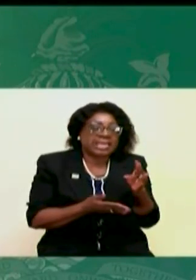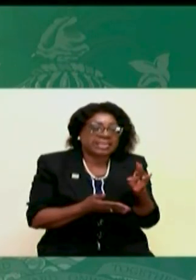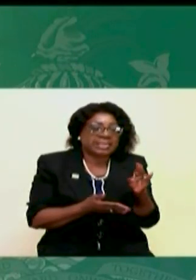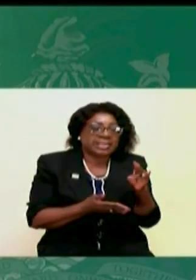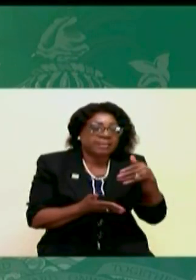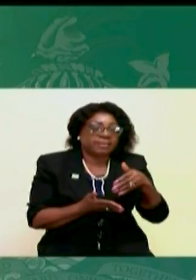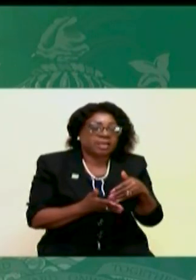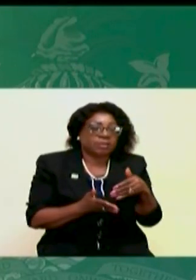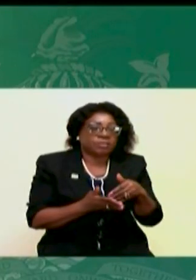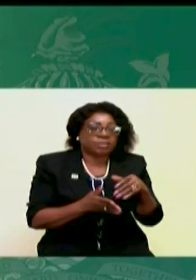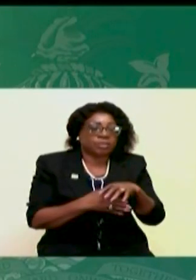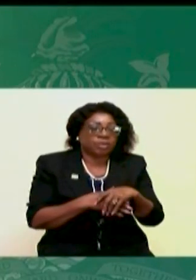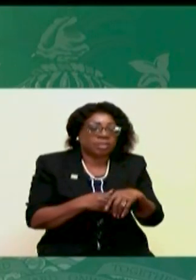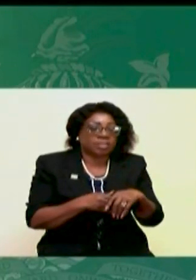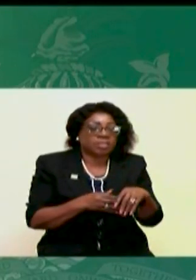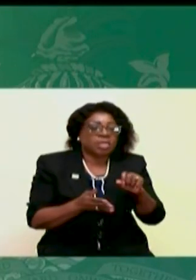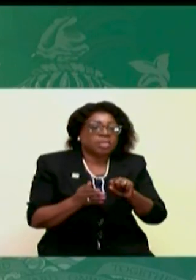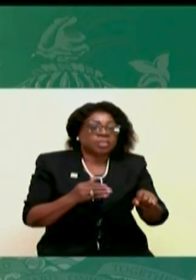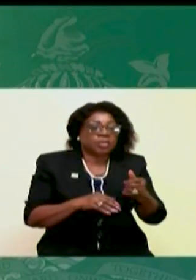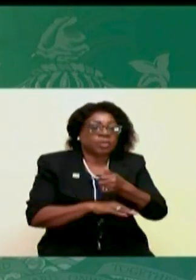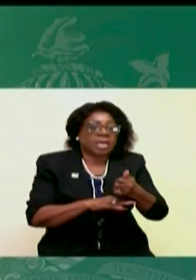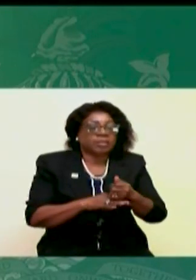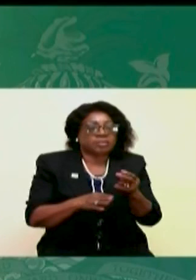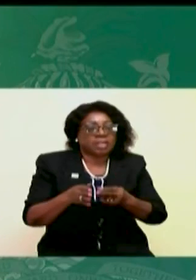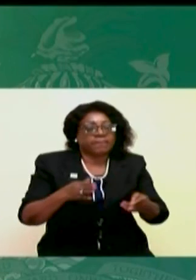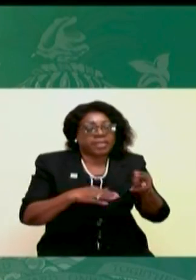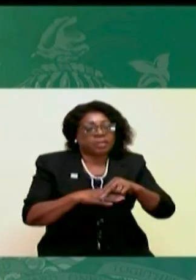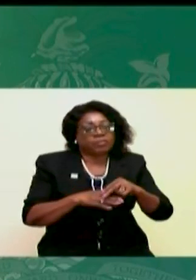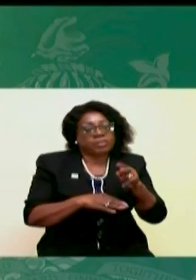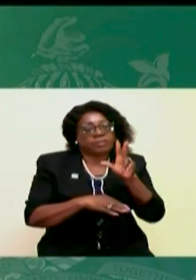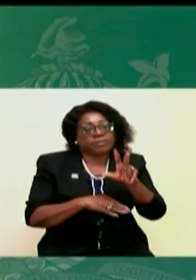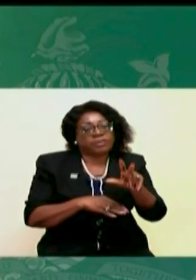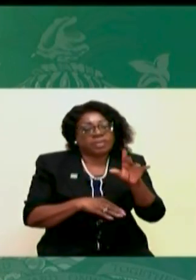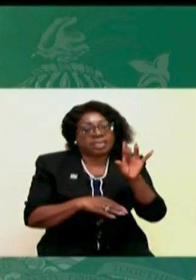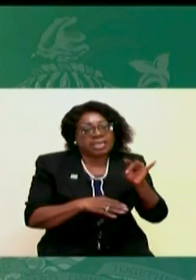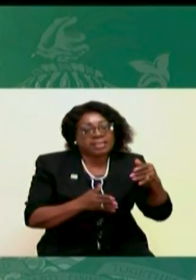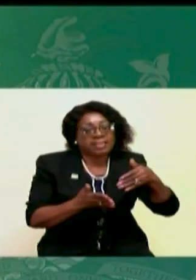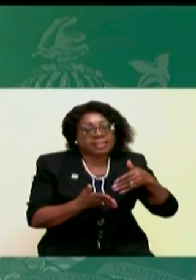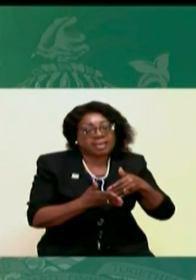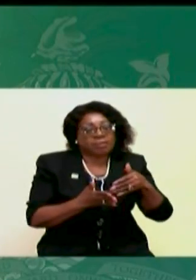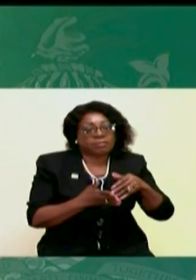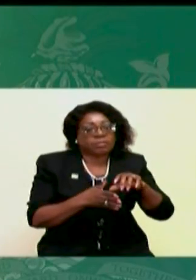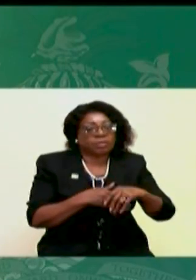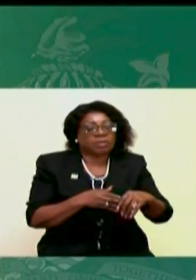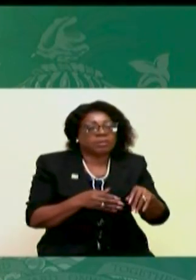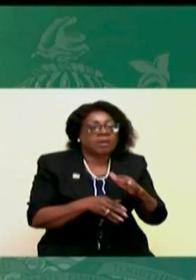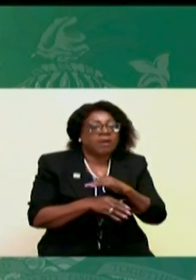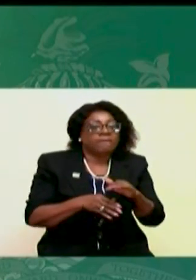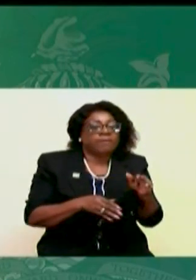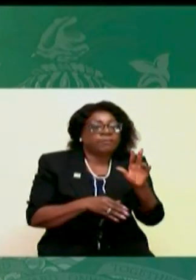$518,000. South Andrus will have an increase of $38,000, from